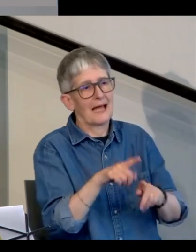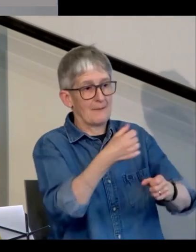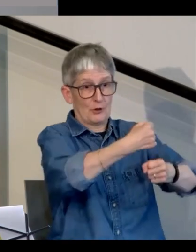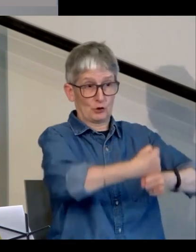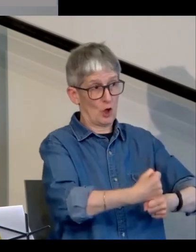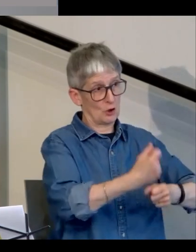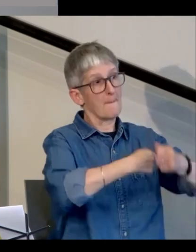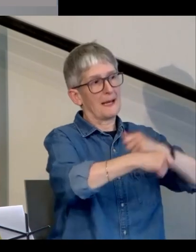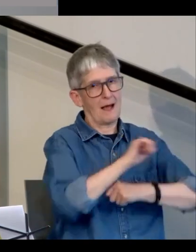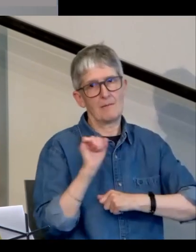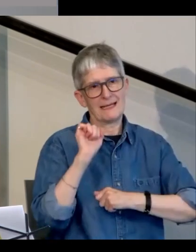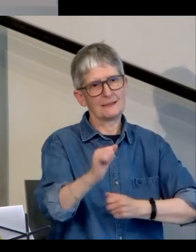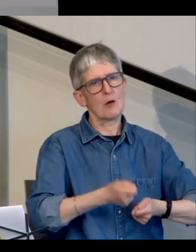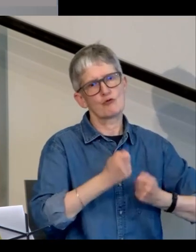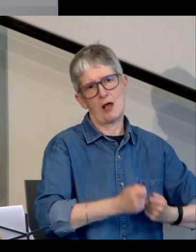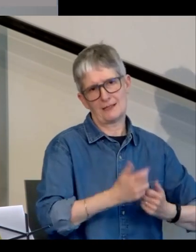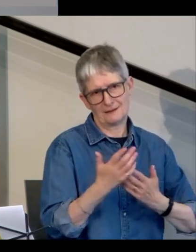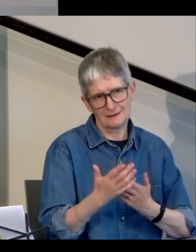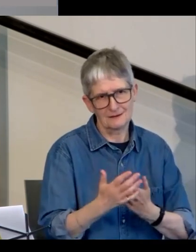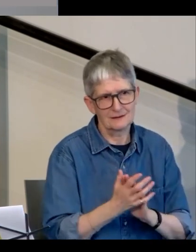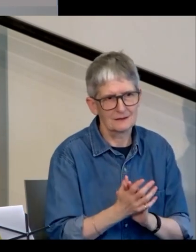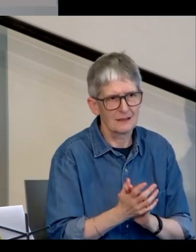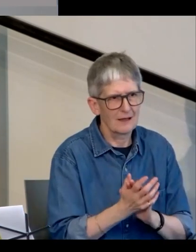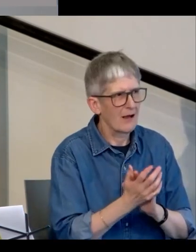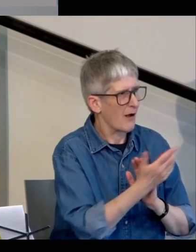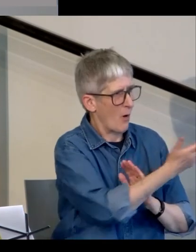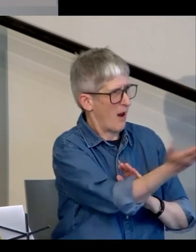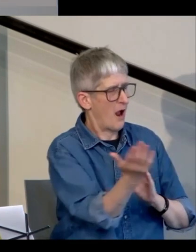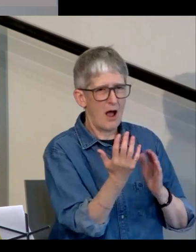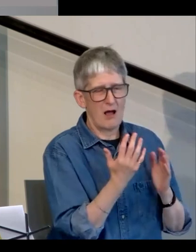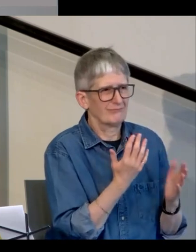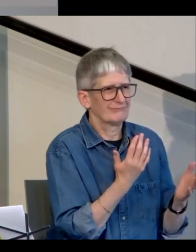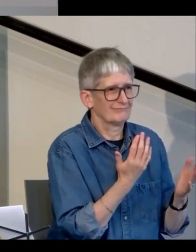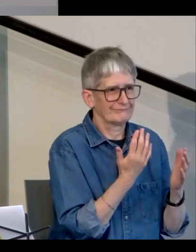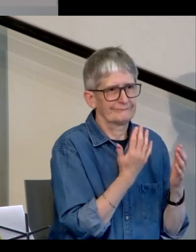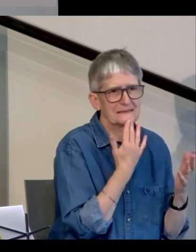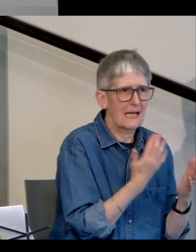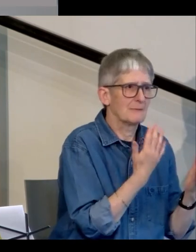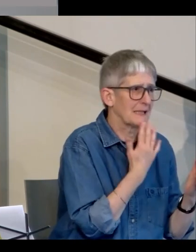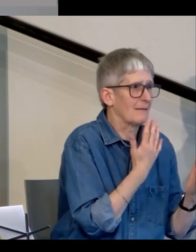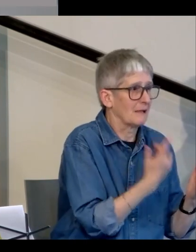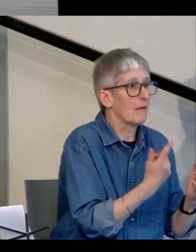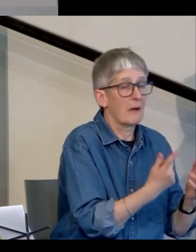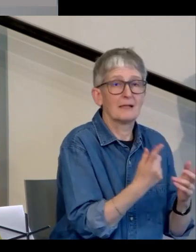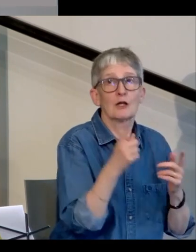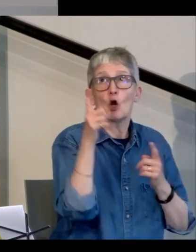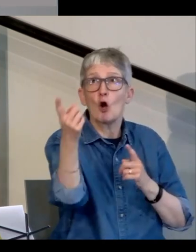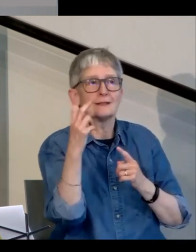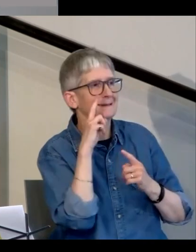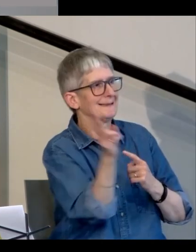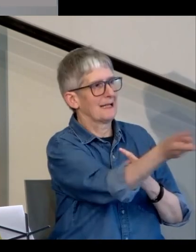bride. Despite all our imperfections, he sees us as beautiful.